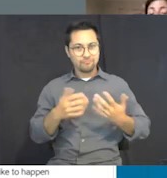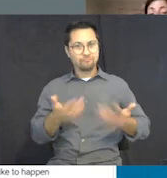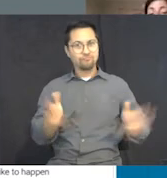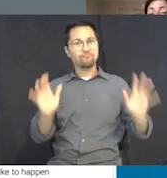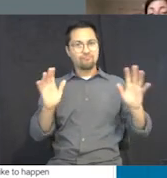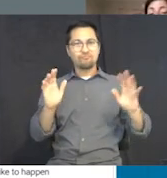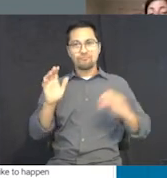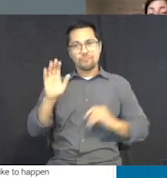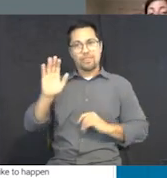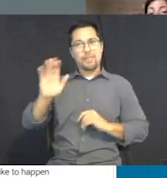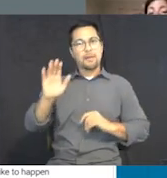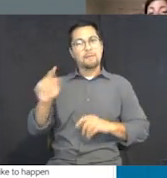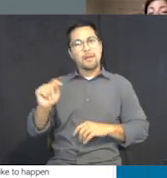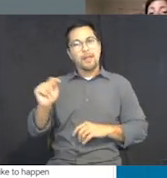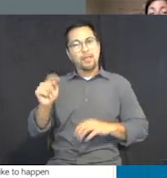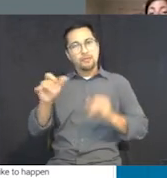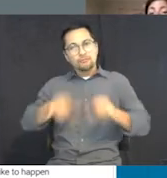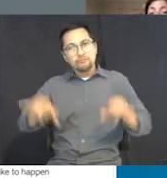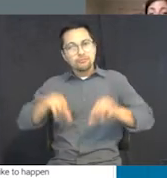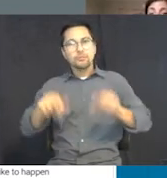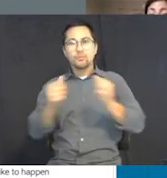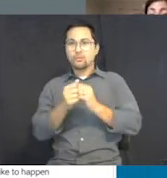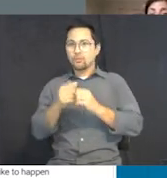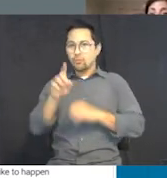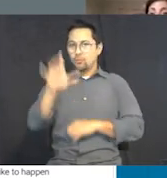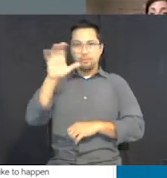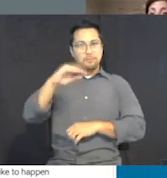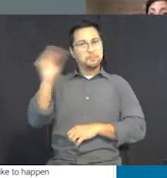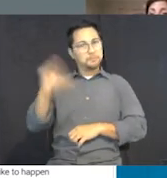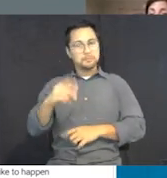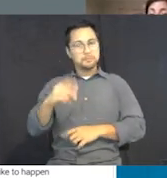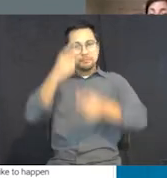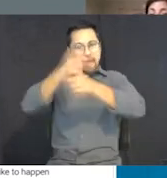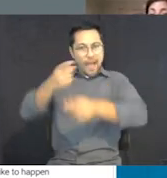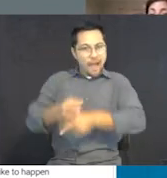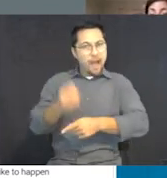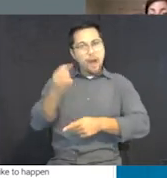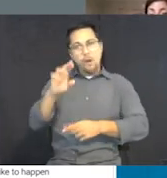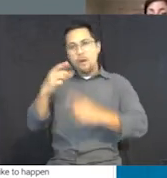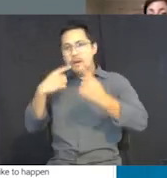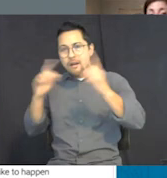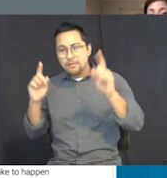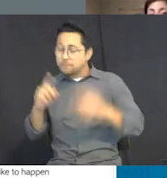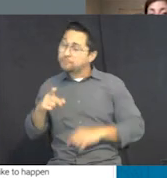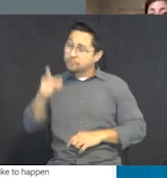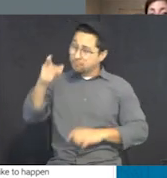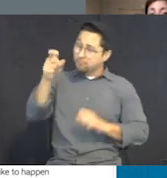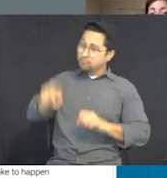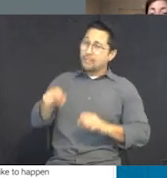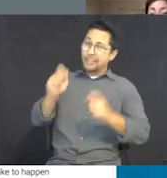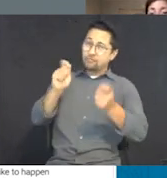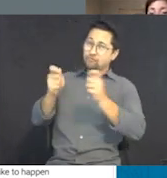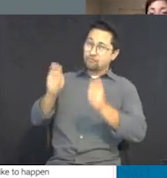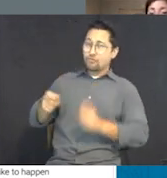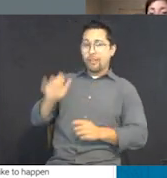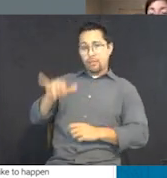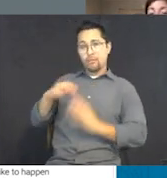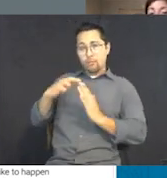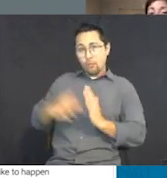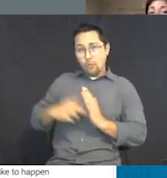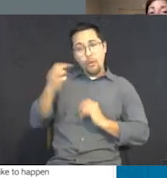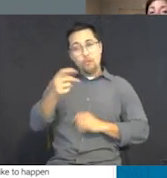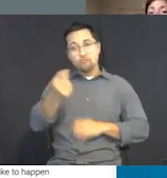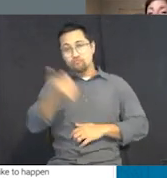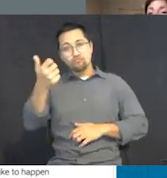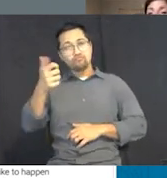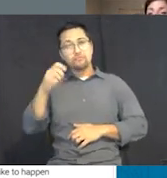Or if, for example, somebody maybe lives on their own during the week and then on the weekends they return to their family's home, you might want to go into the